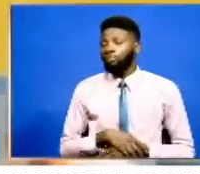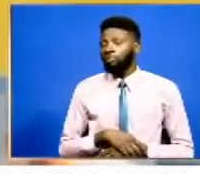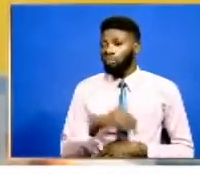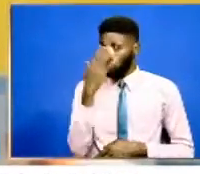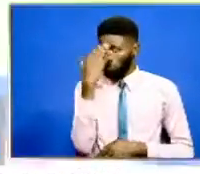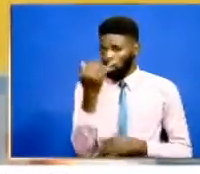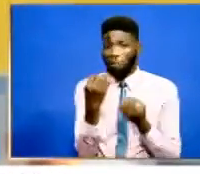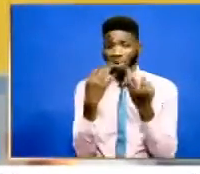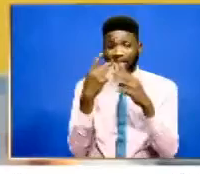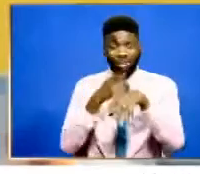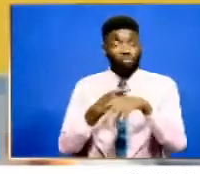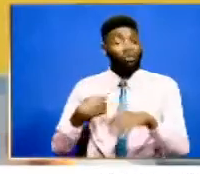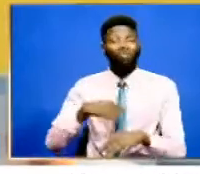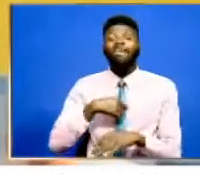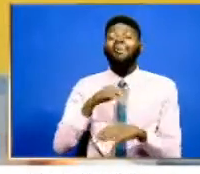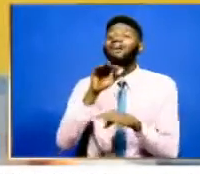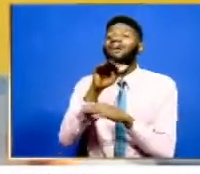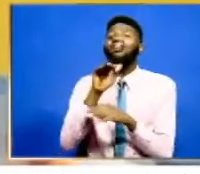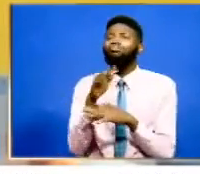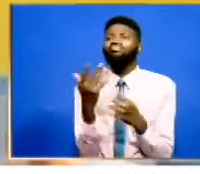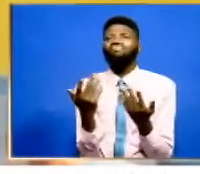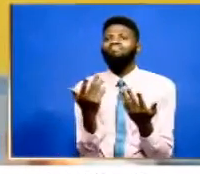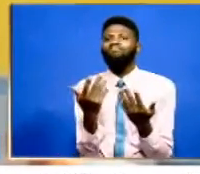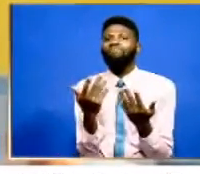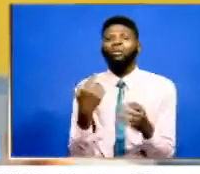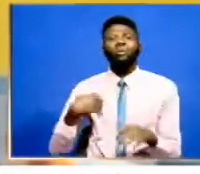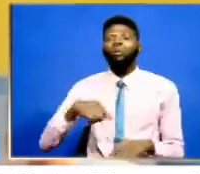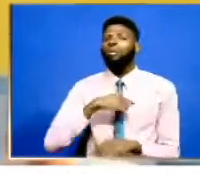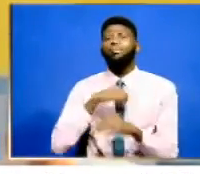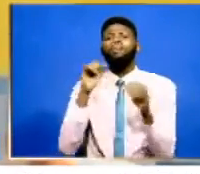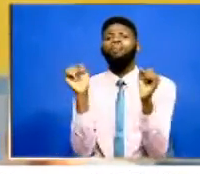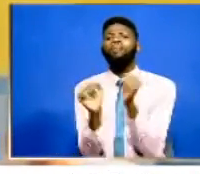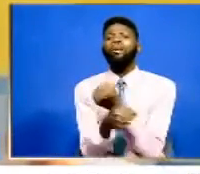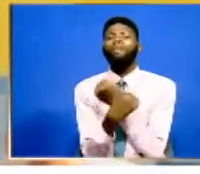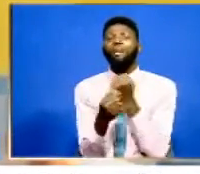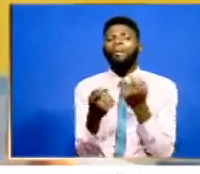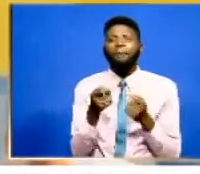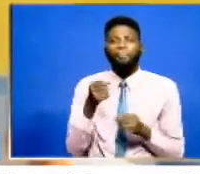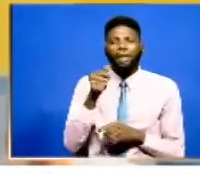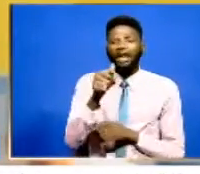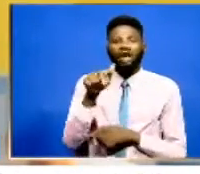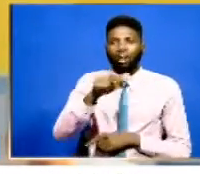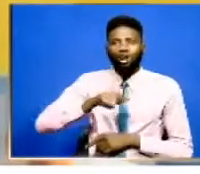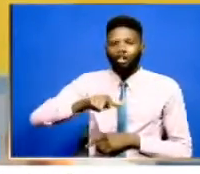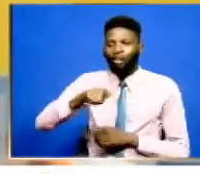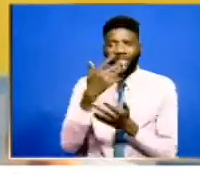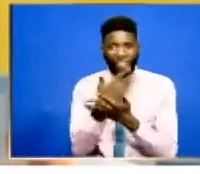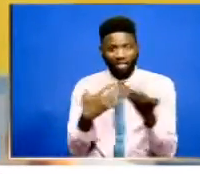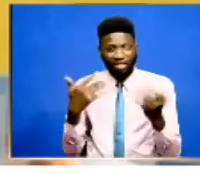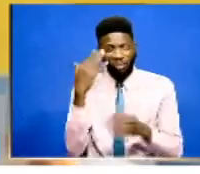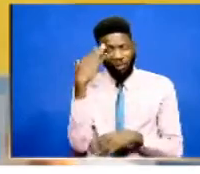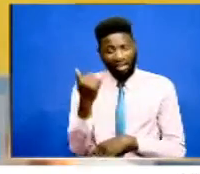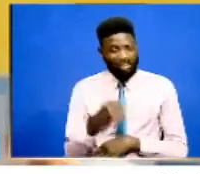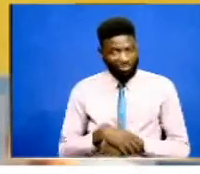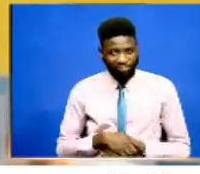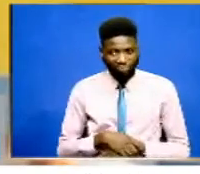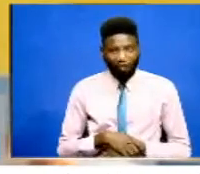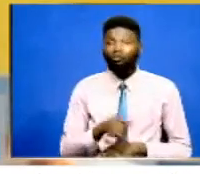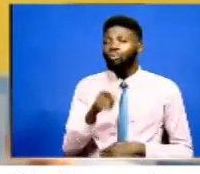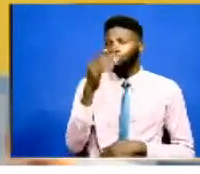ask why is it that we cannot buy locally manufactured materials, we know, for example, that there